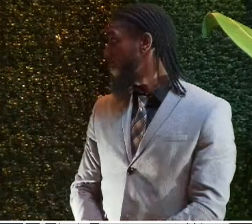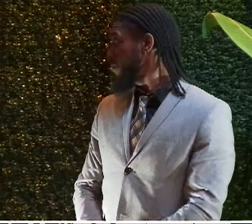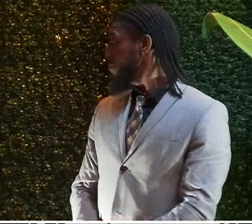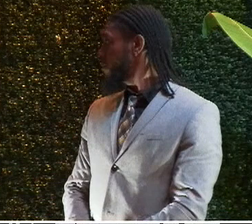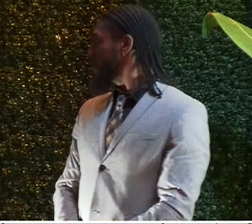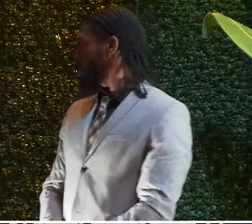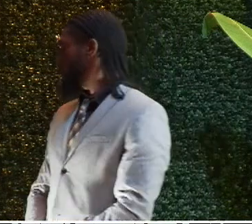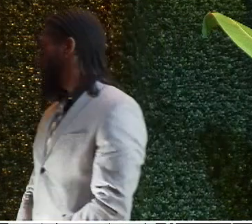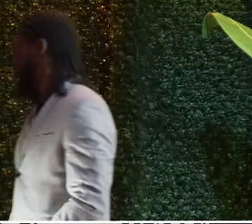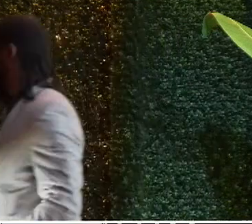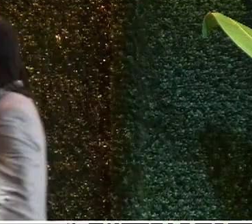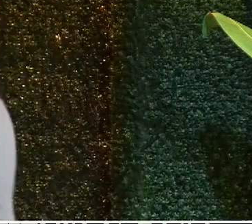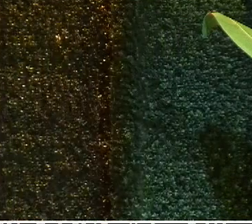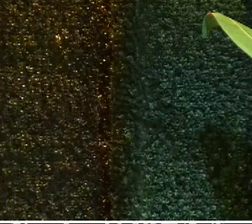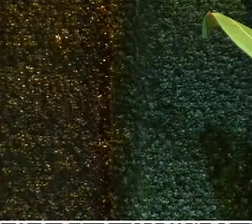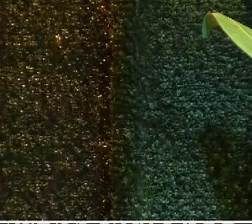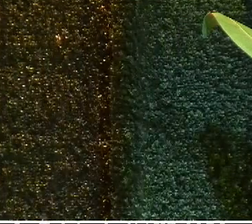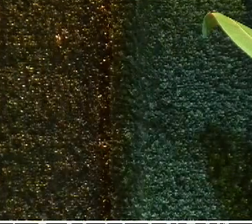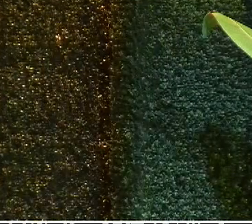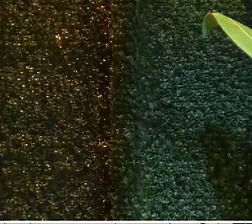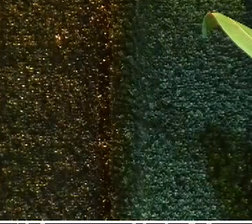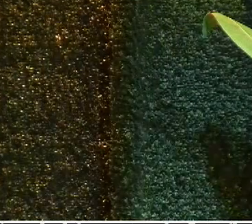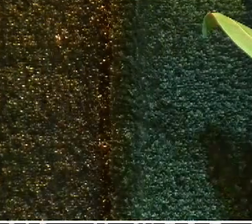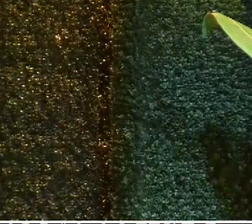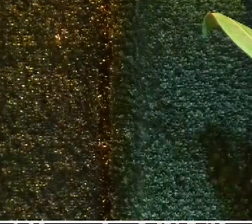hear and what you're saying is there's a need for